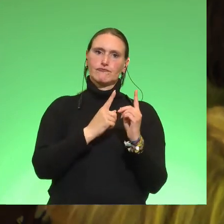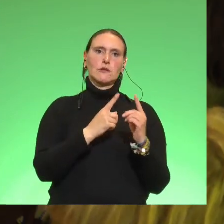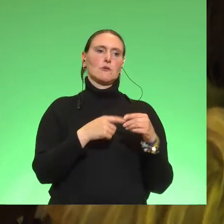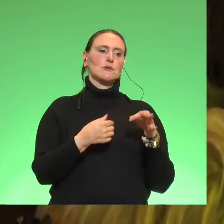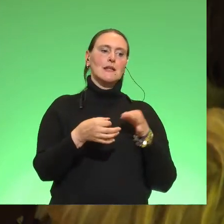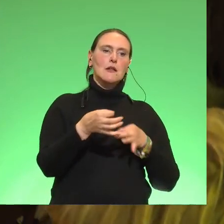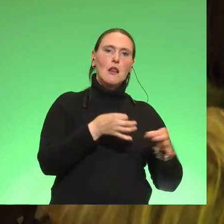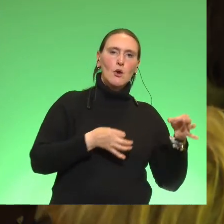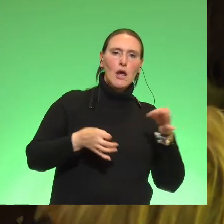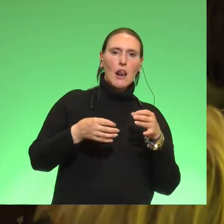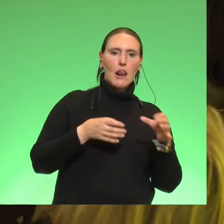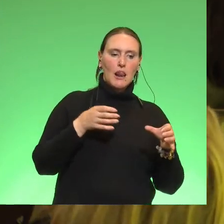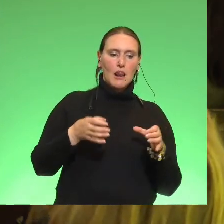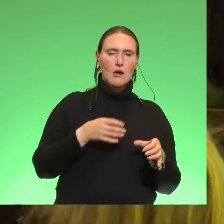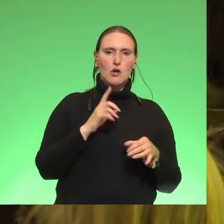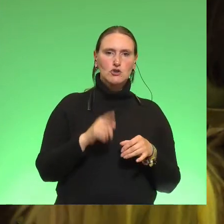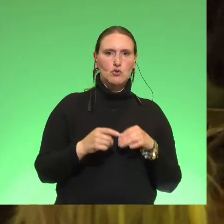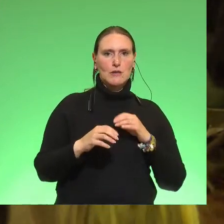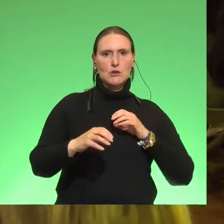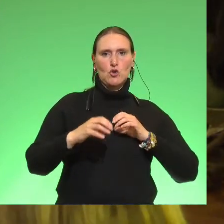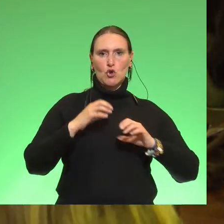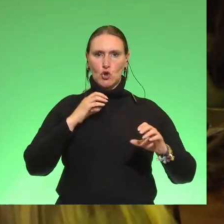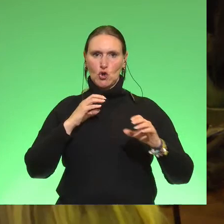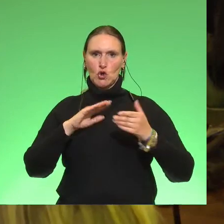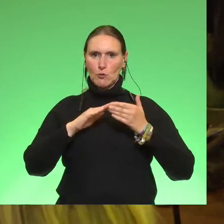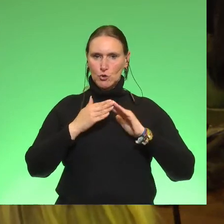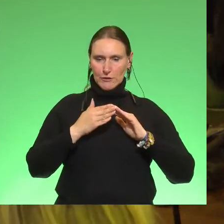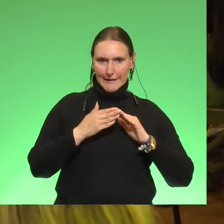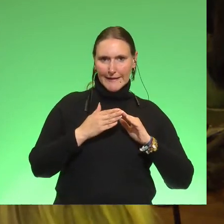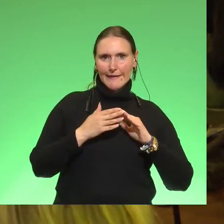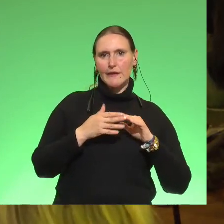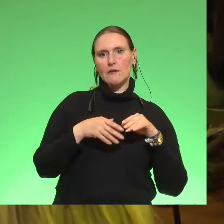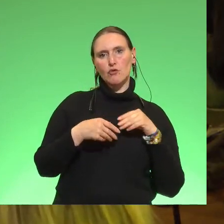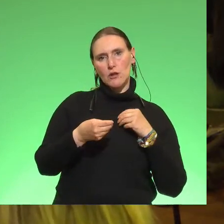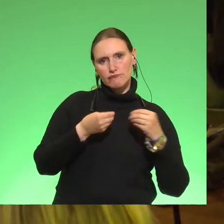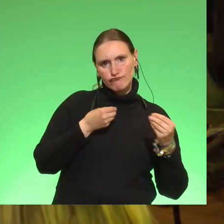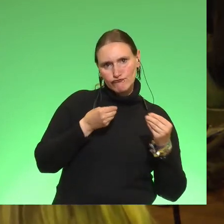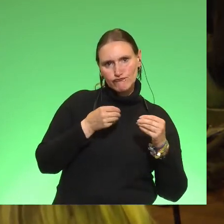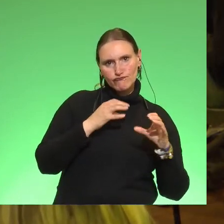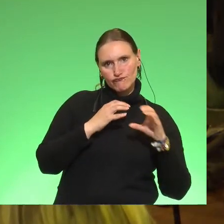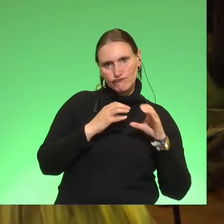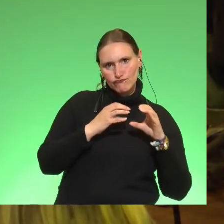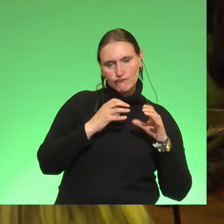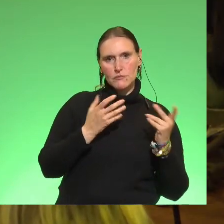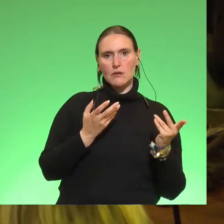So there is another idea of context,